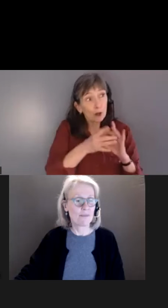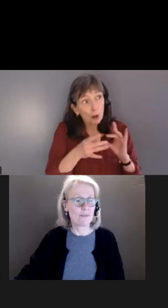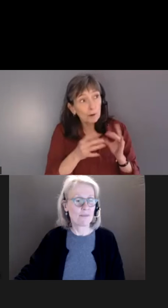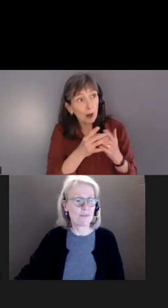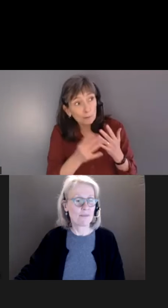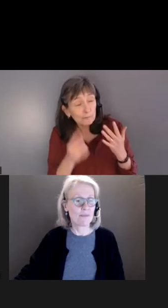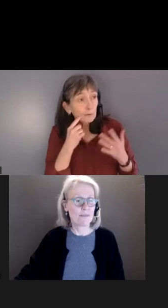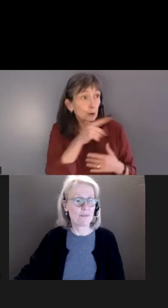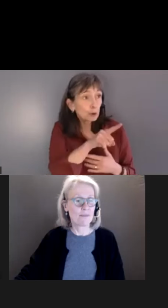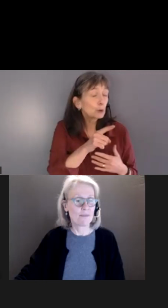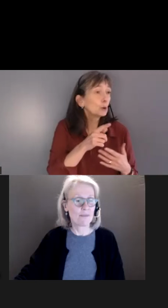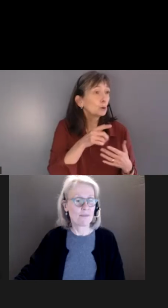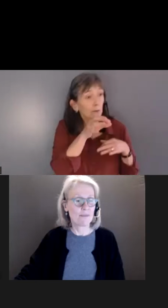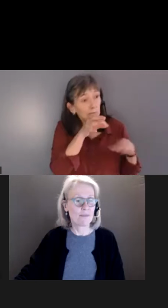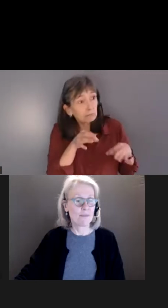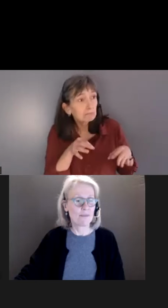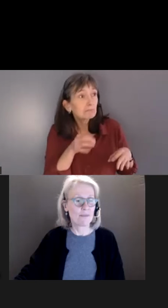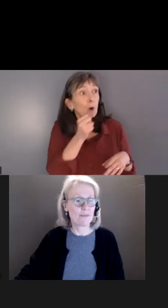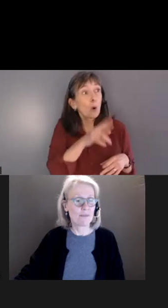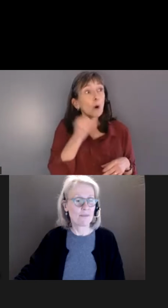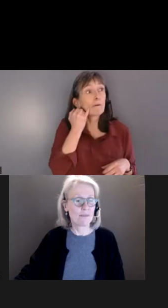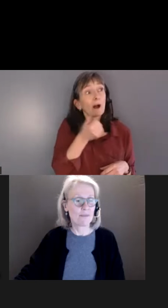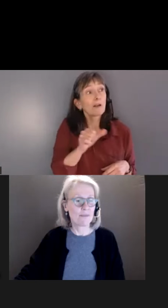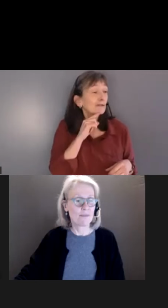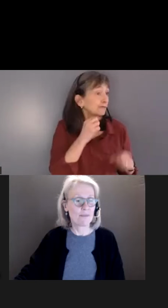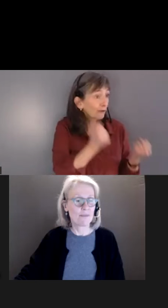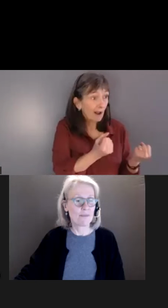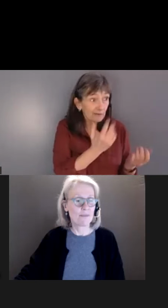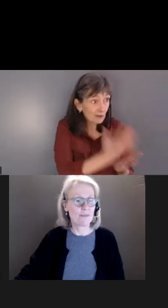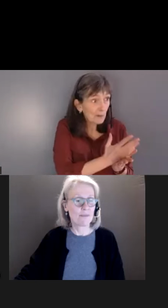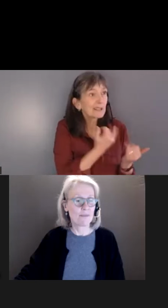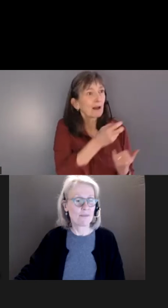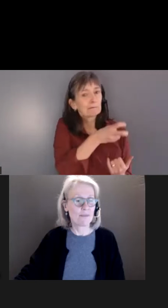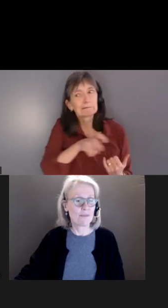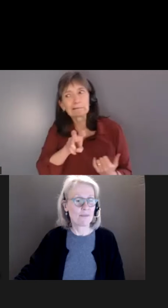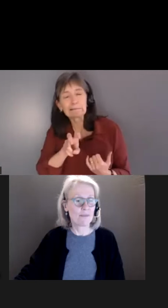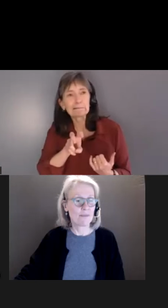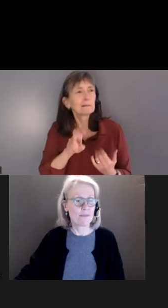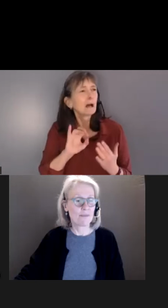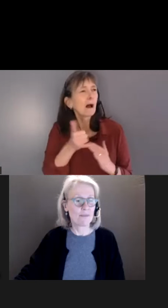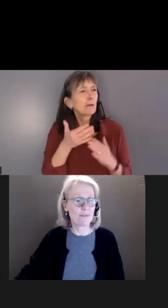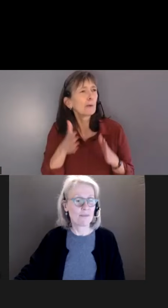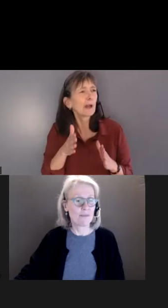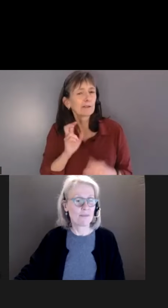that educate them about how to transition to other forms of transportation following the loss of their driver's license.